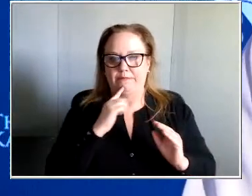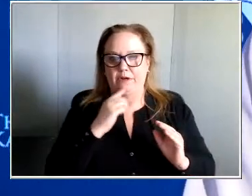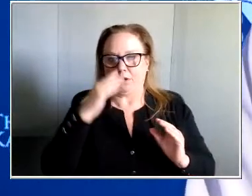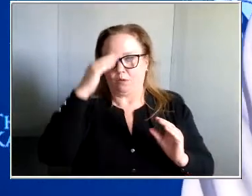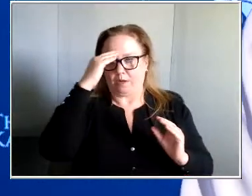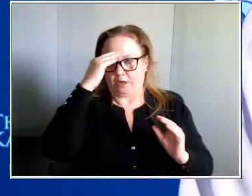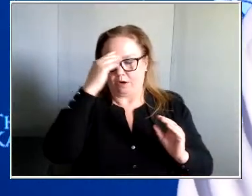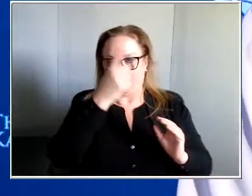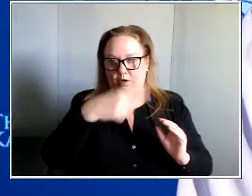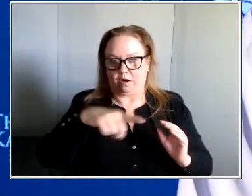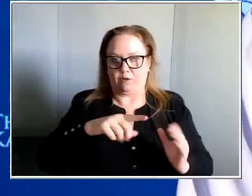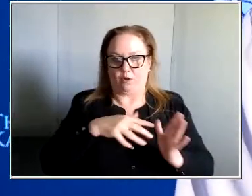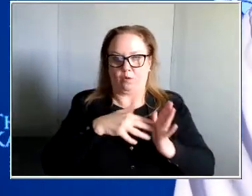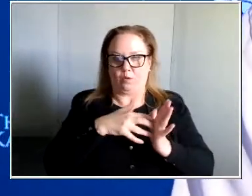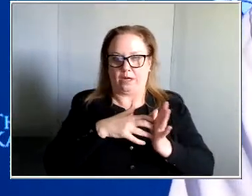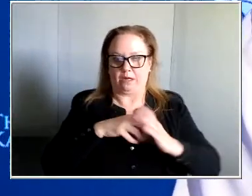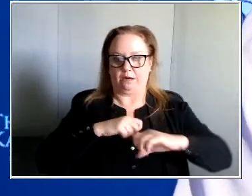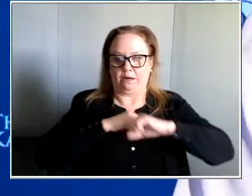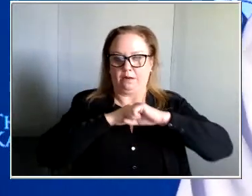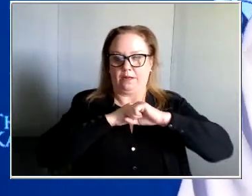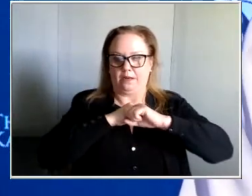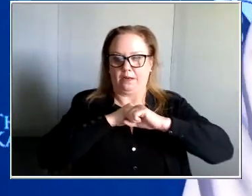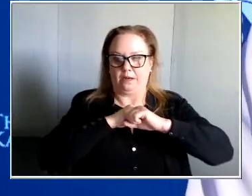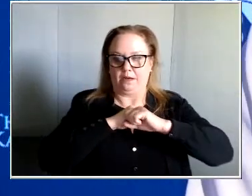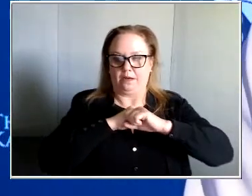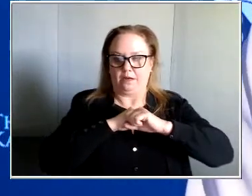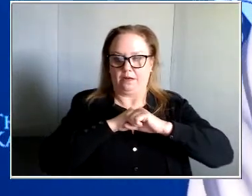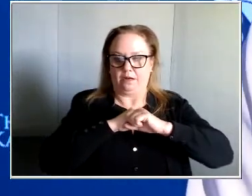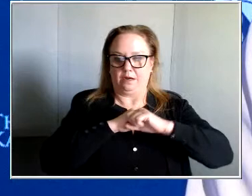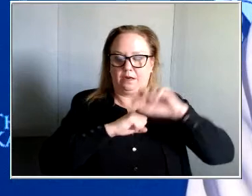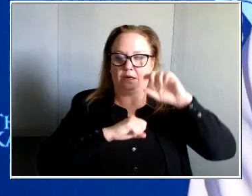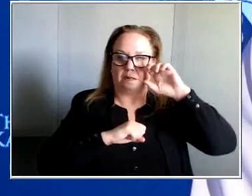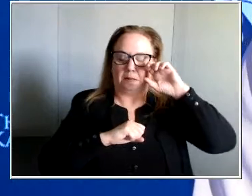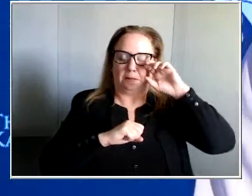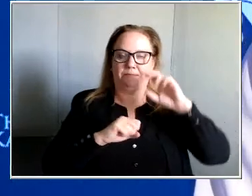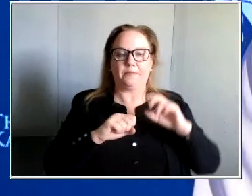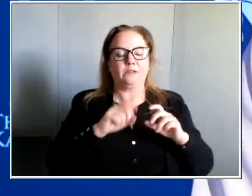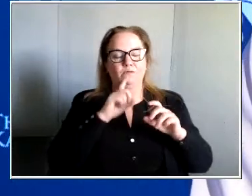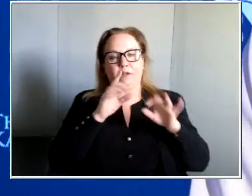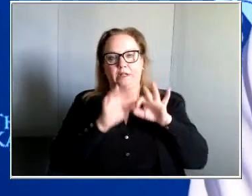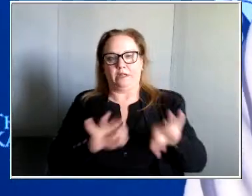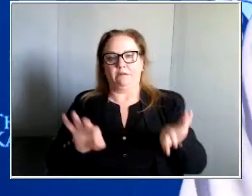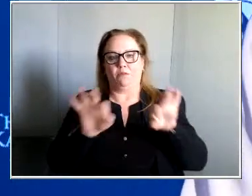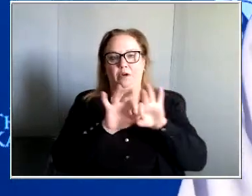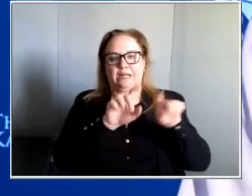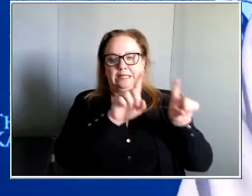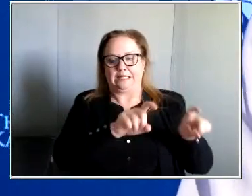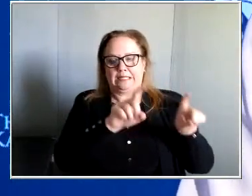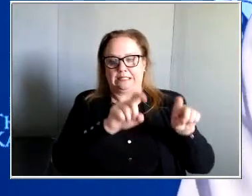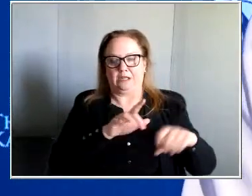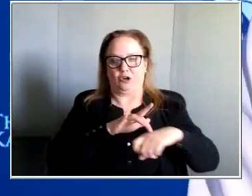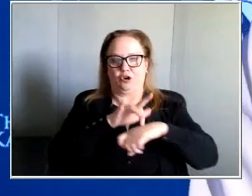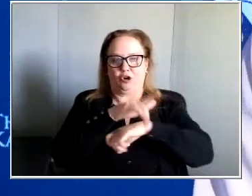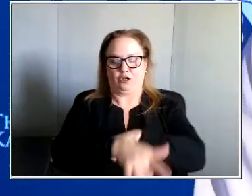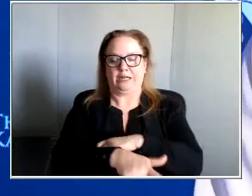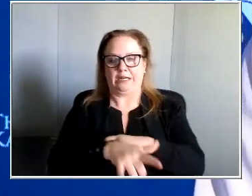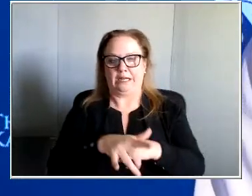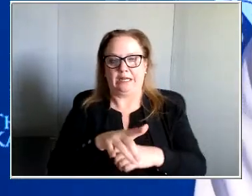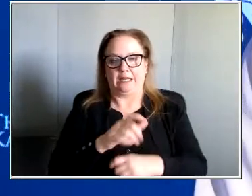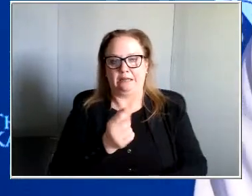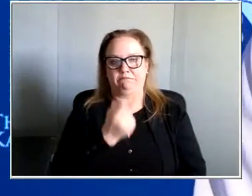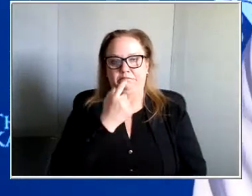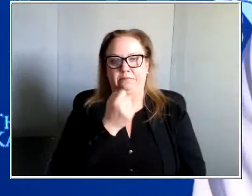are immunosuppressed or have older age, you certainly are at risk. So it is vitally important to get tested early and to get on that oral